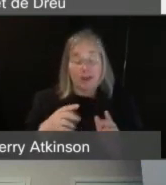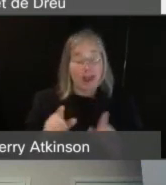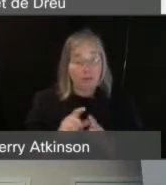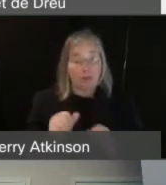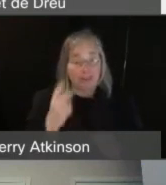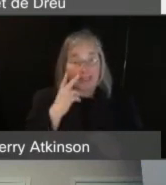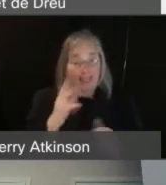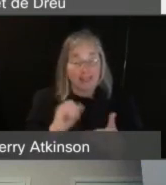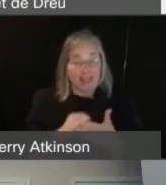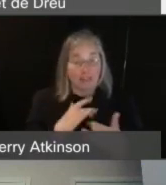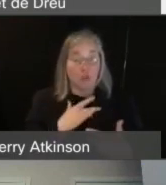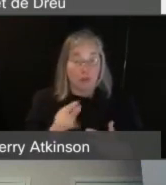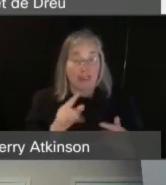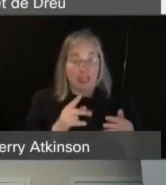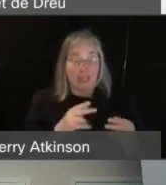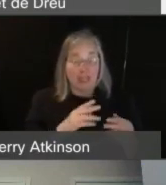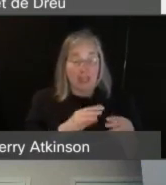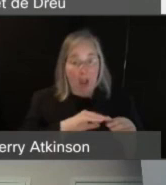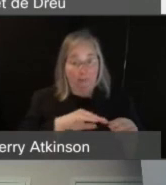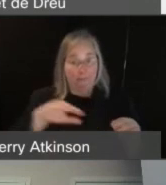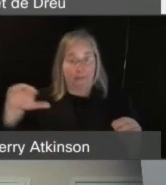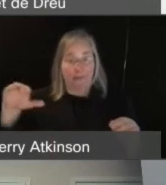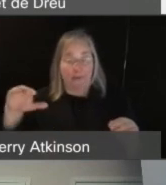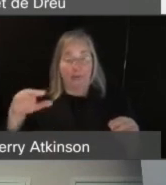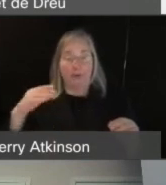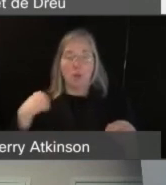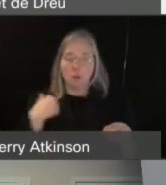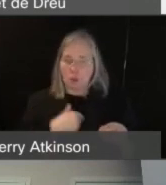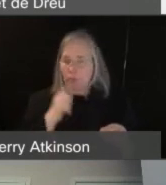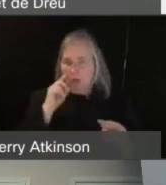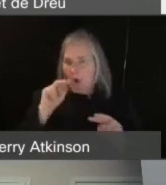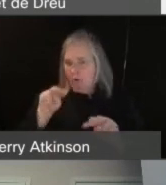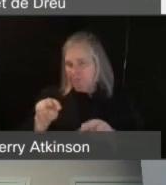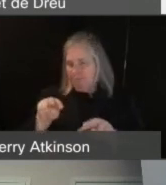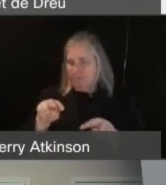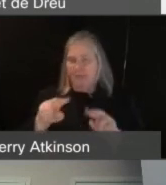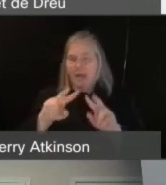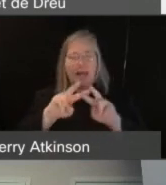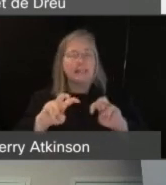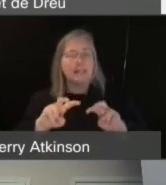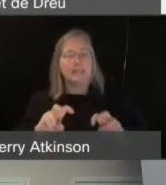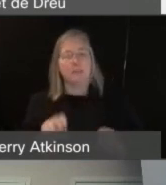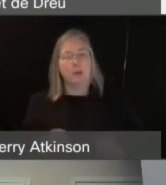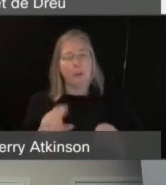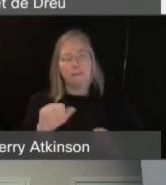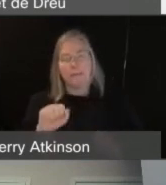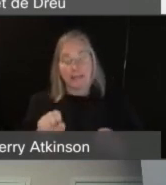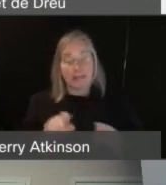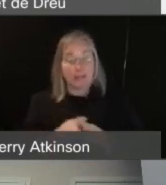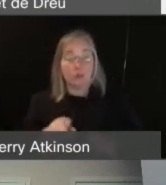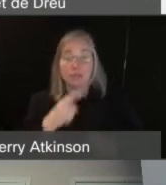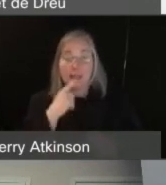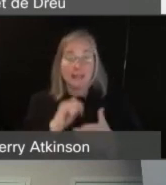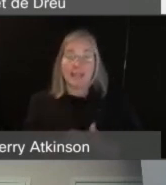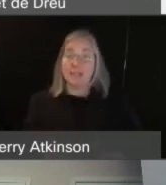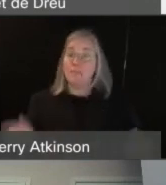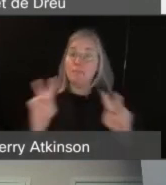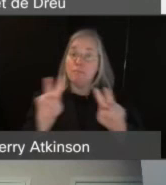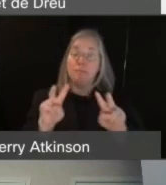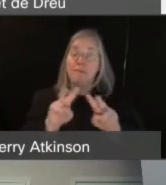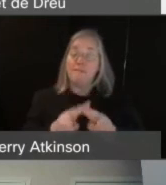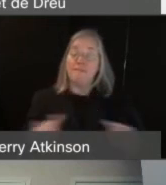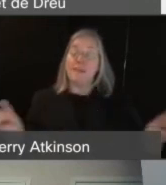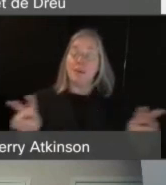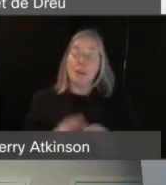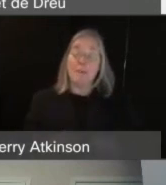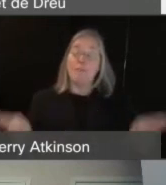it's trending up, which is we are keep an eye on. Assessable base, as you said, is very important. That's our number one